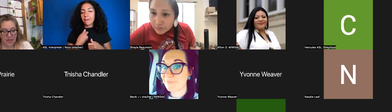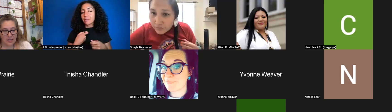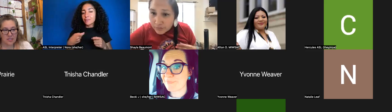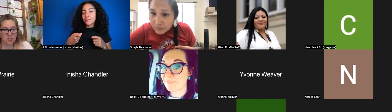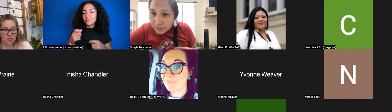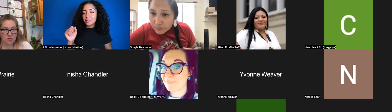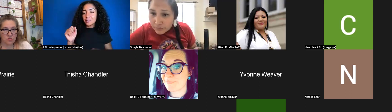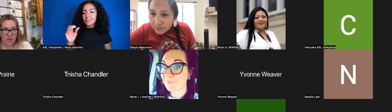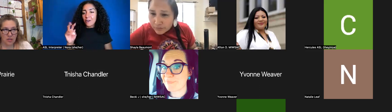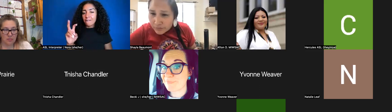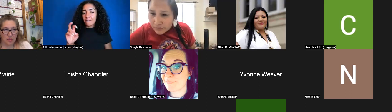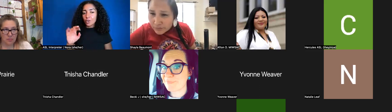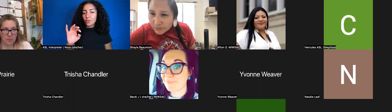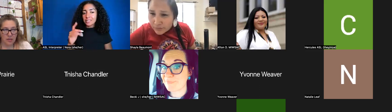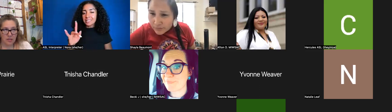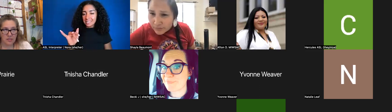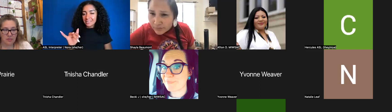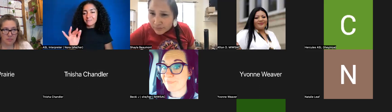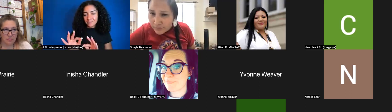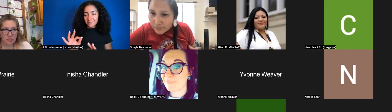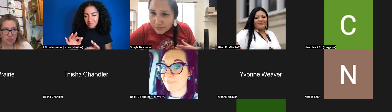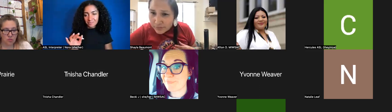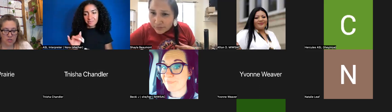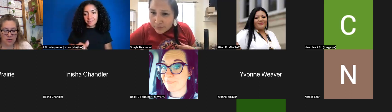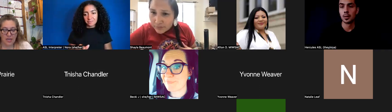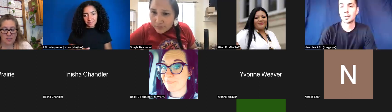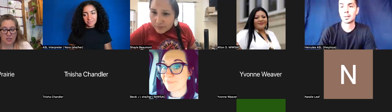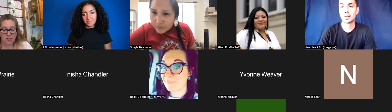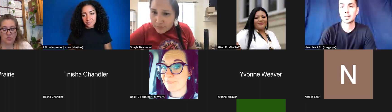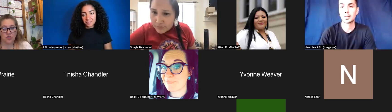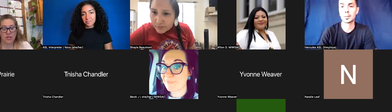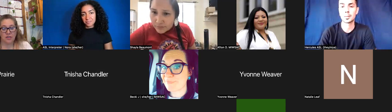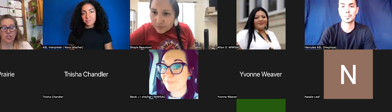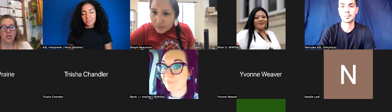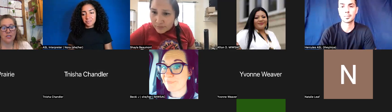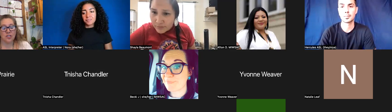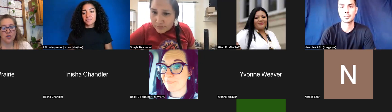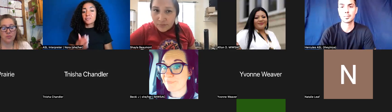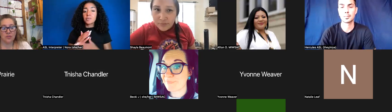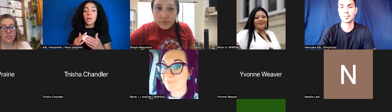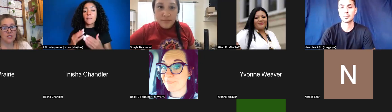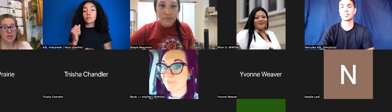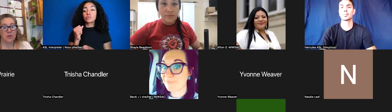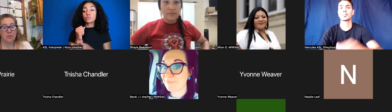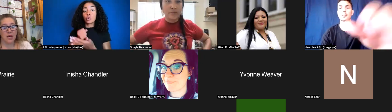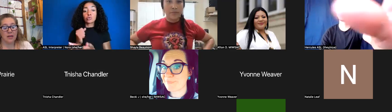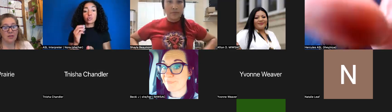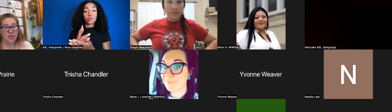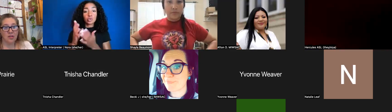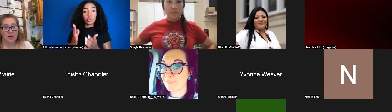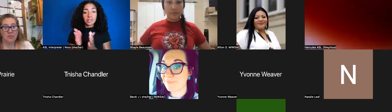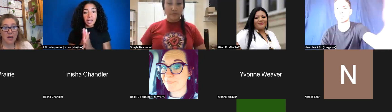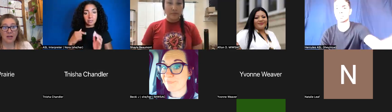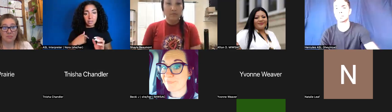I was asked to do, some social workers asked me to do a training on child sexual abuse to talk about